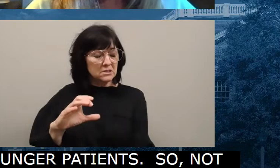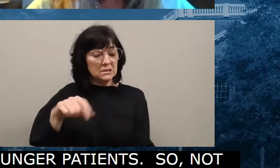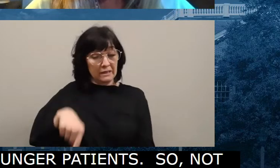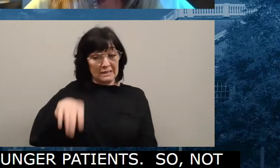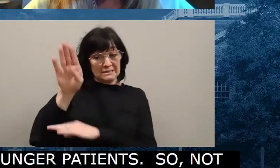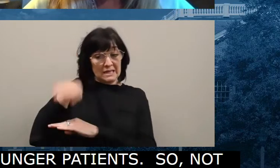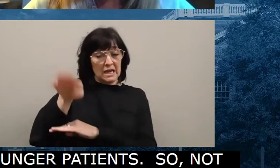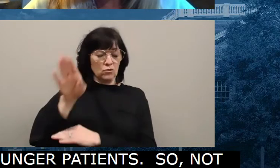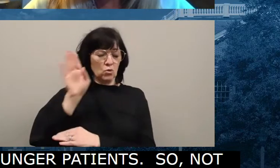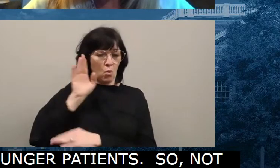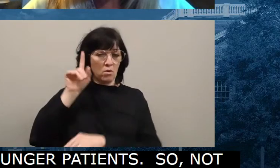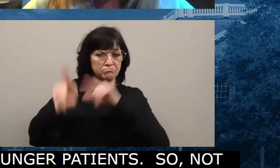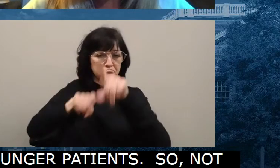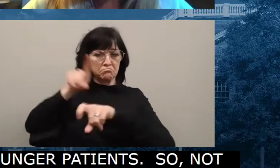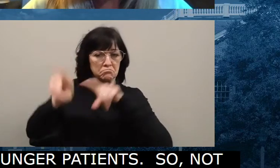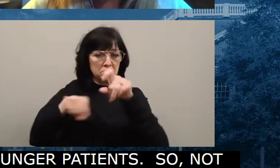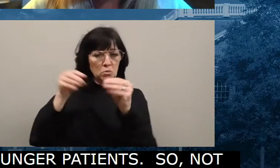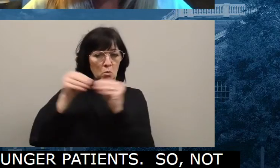soon.